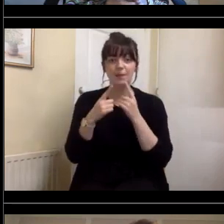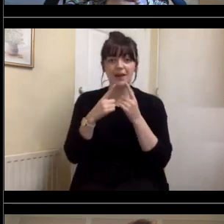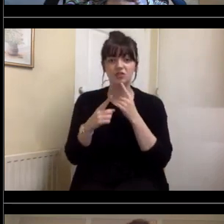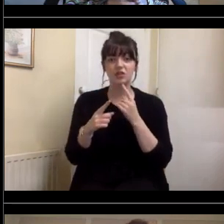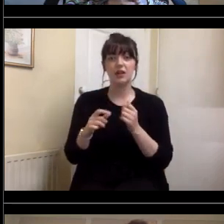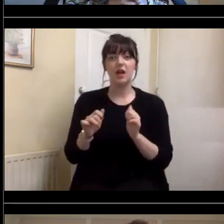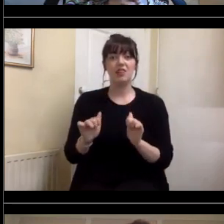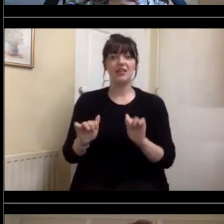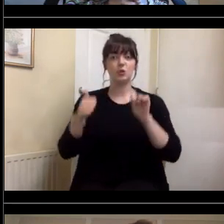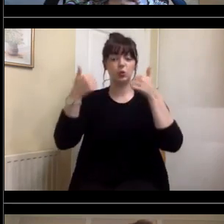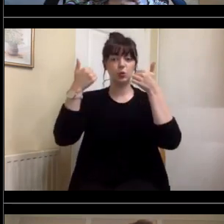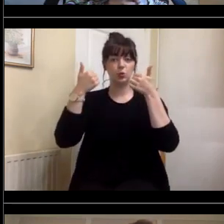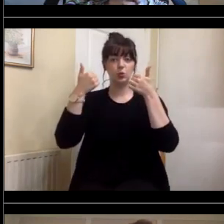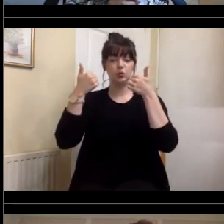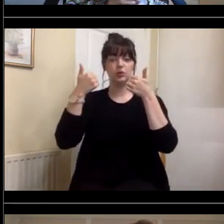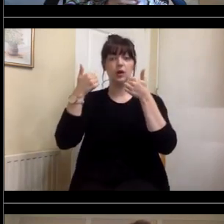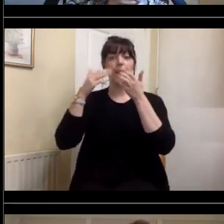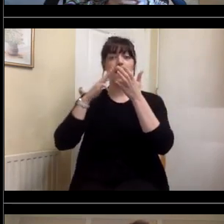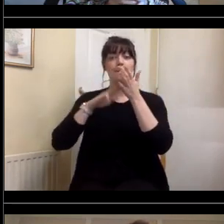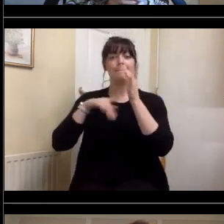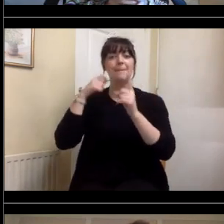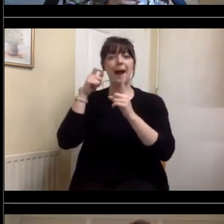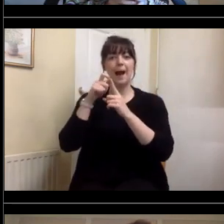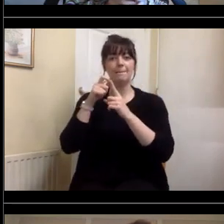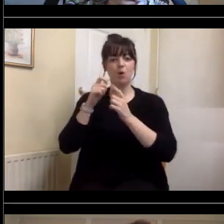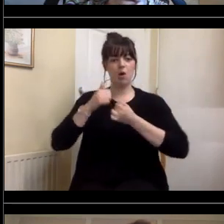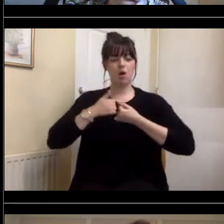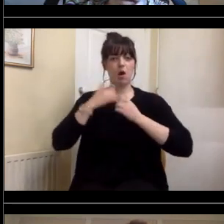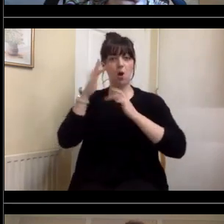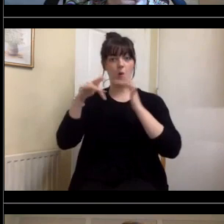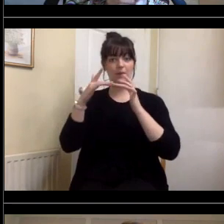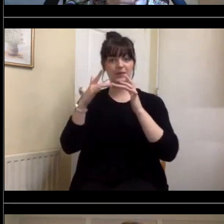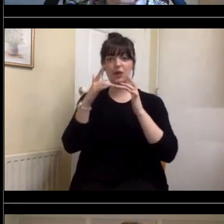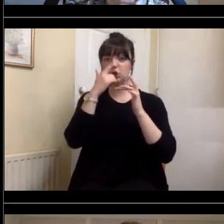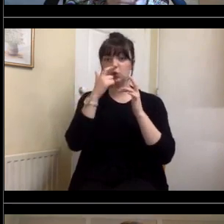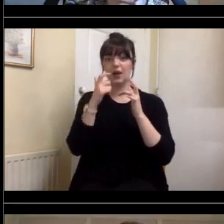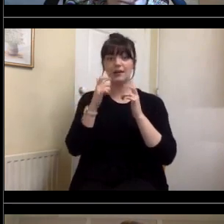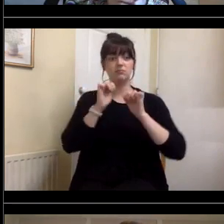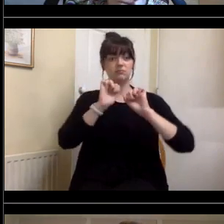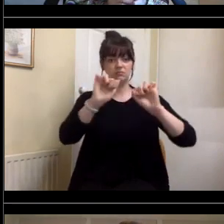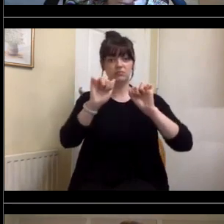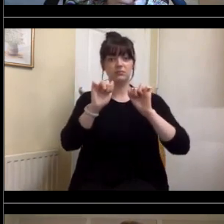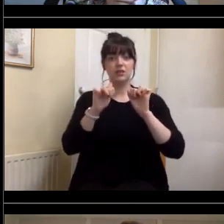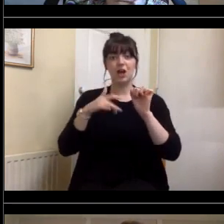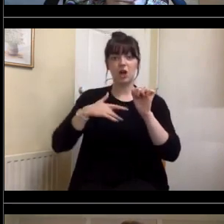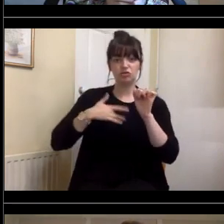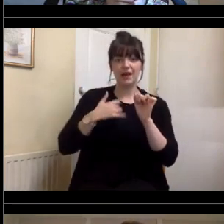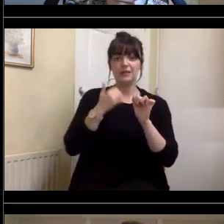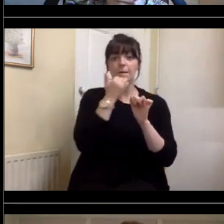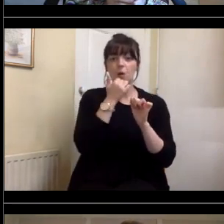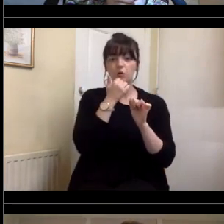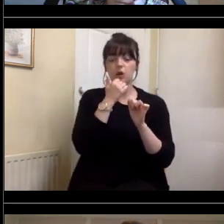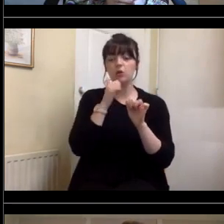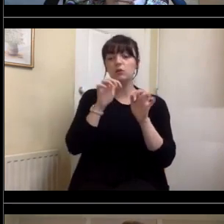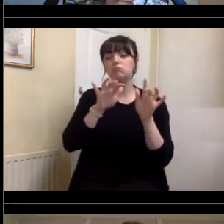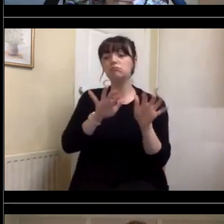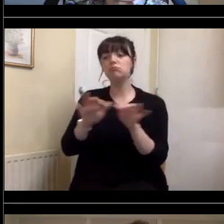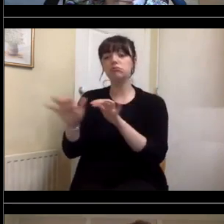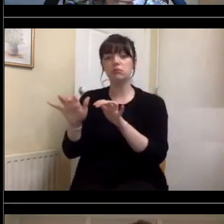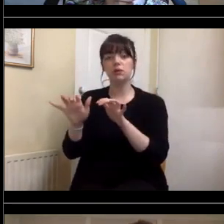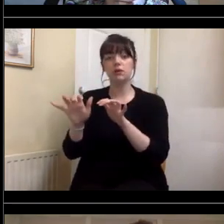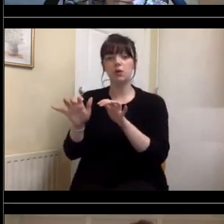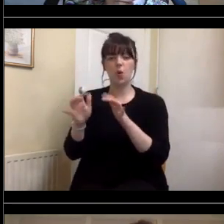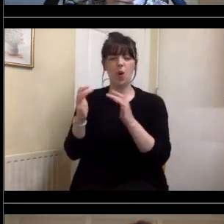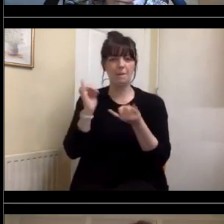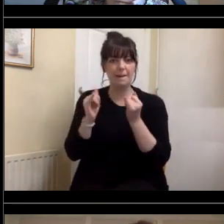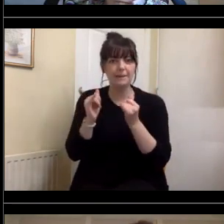good interactive tool on our consultation website where you can put in your address or particular location you're